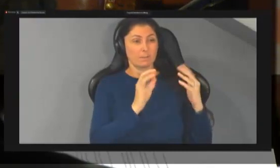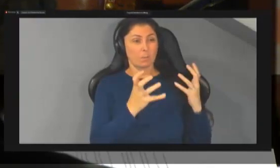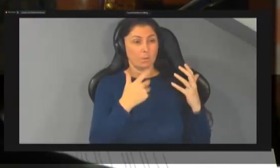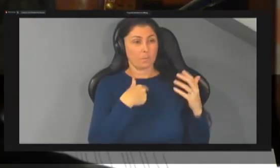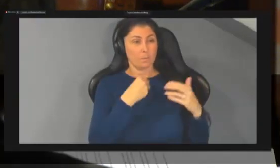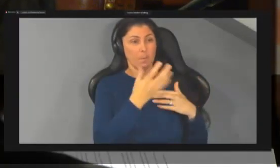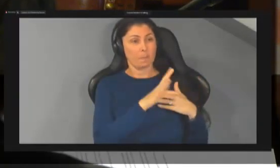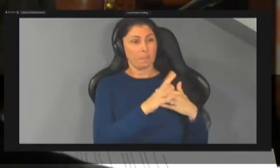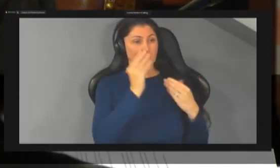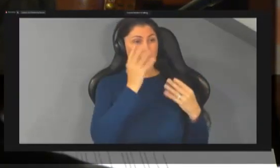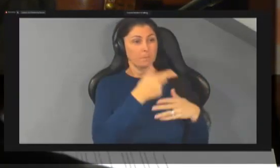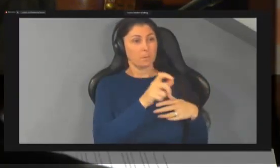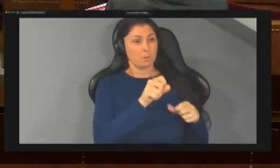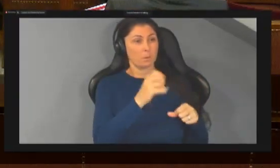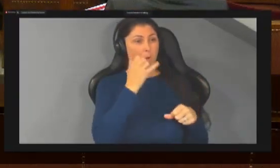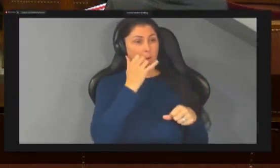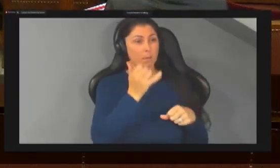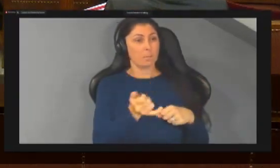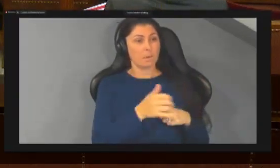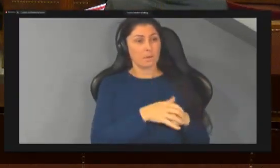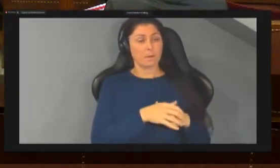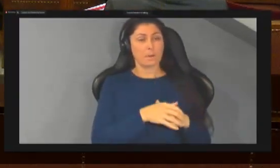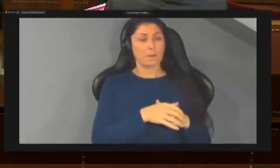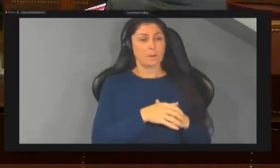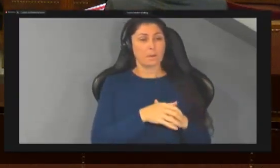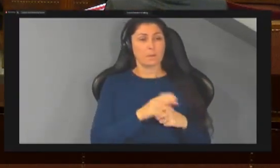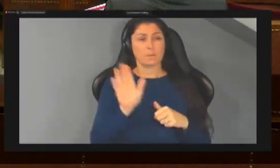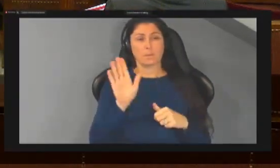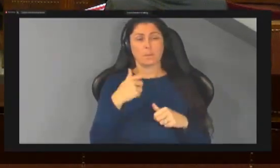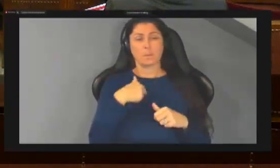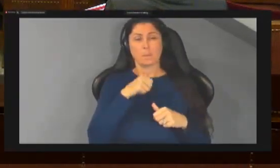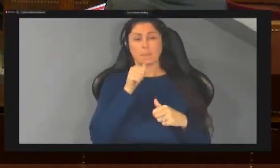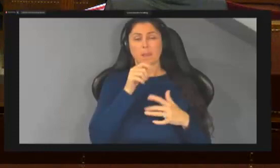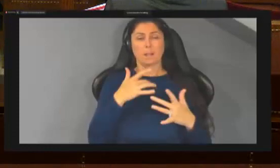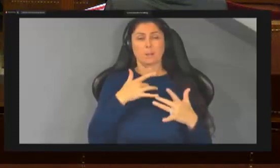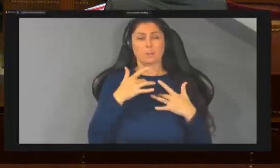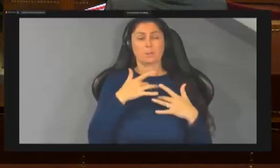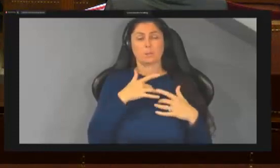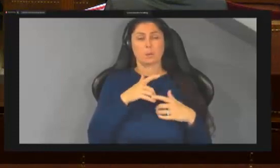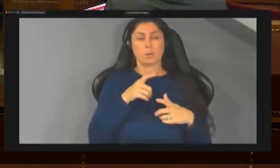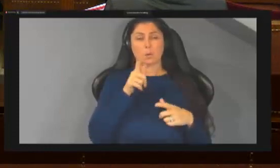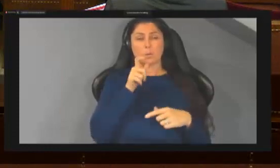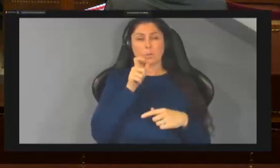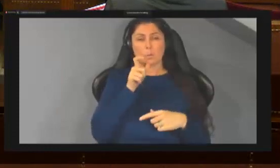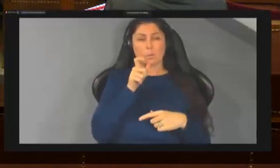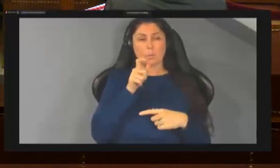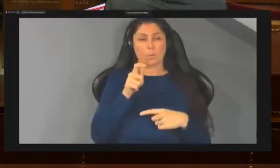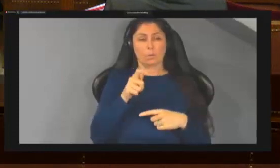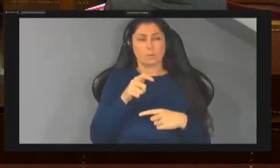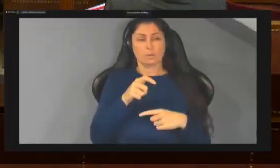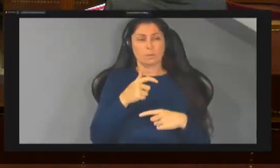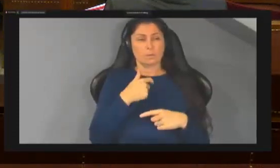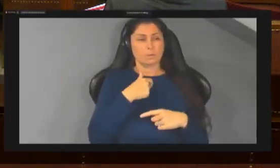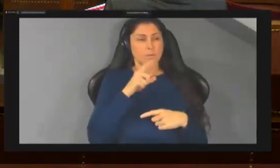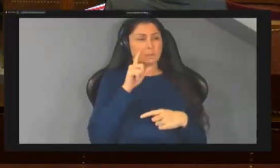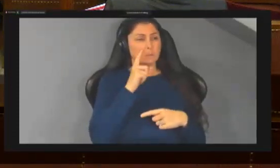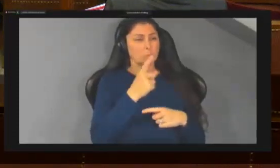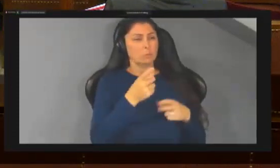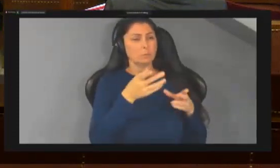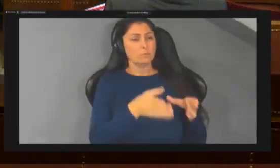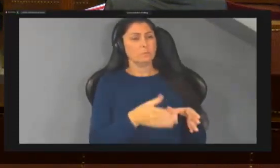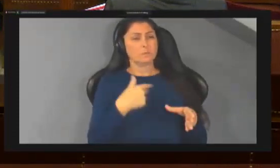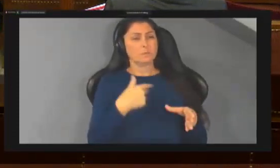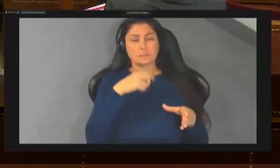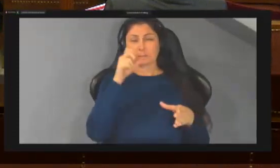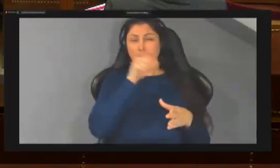You can call them and. I'm really not concerned who. I'm concerned about. I think it's one person. I guess I'm concerned about if